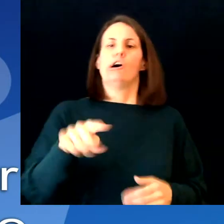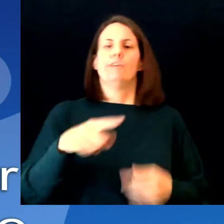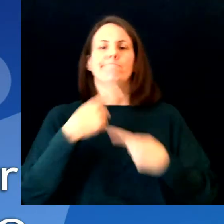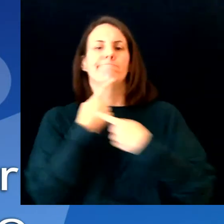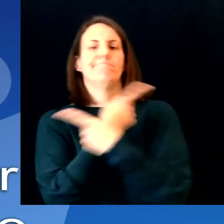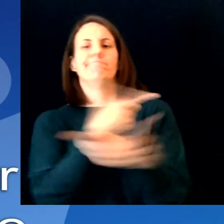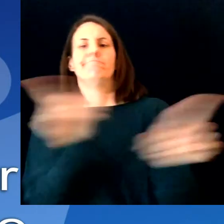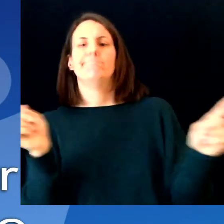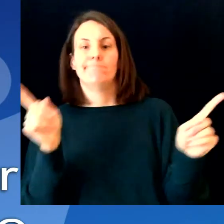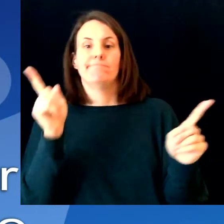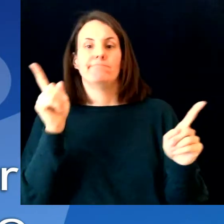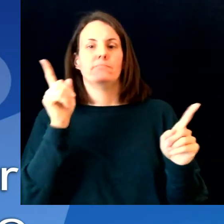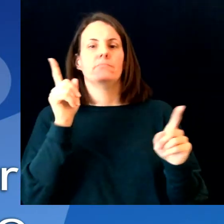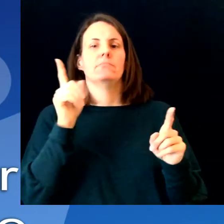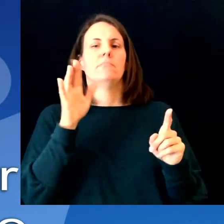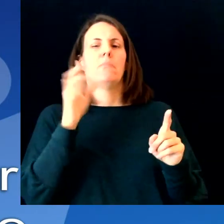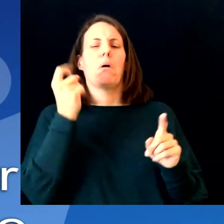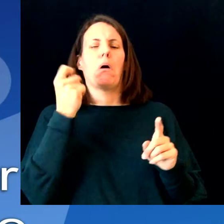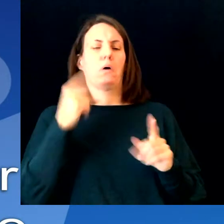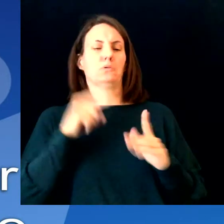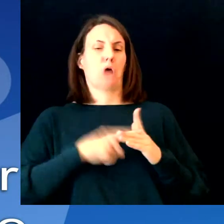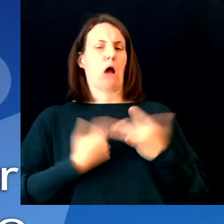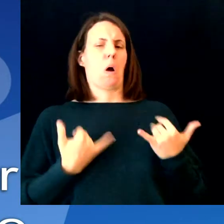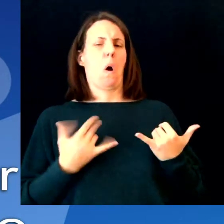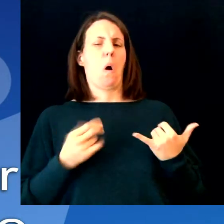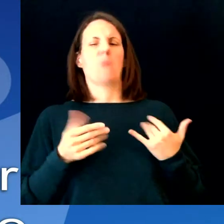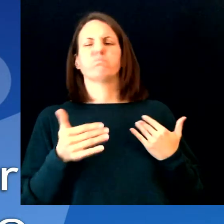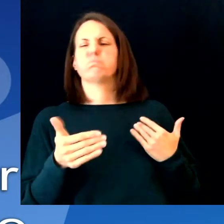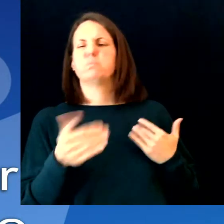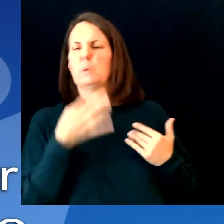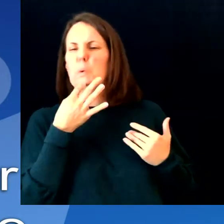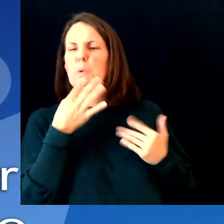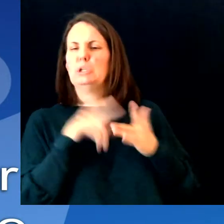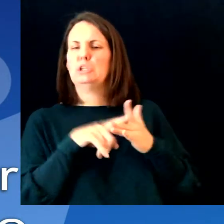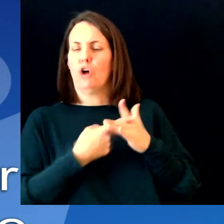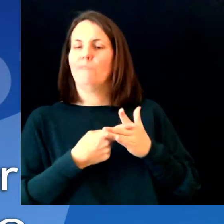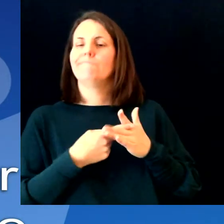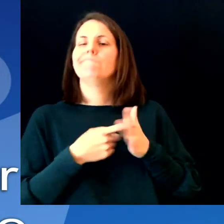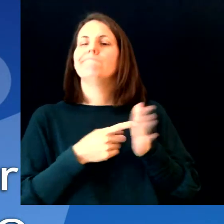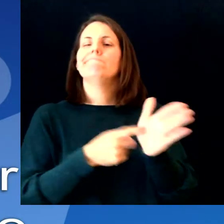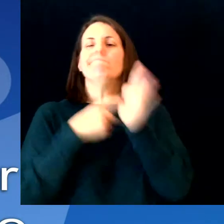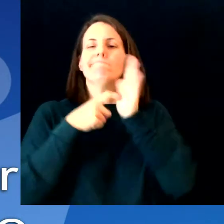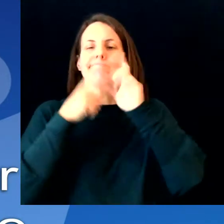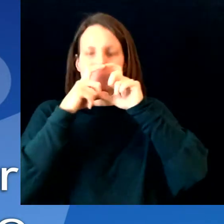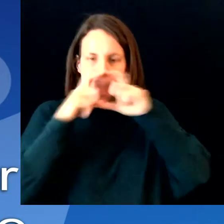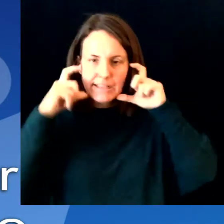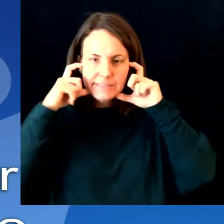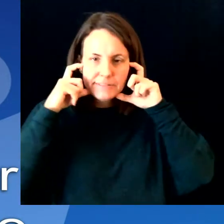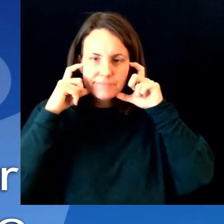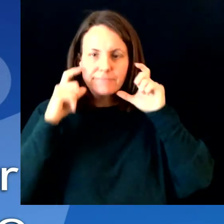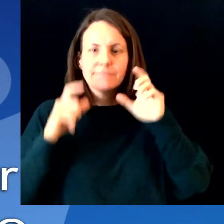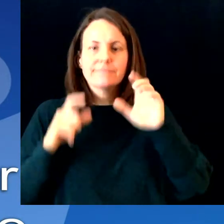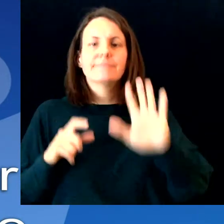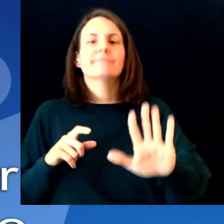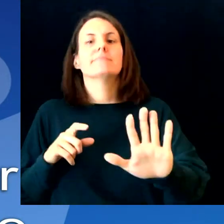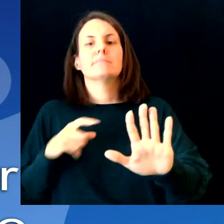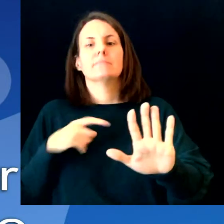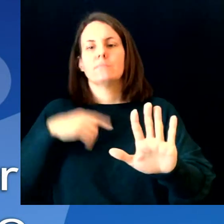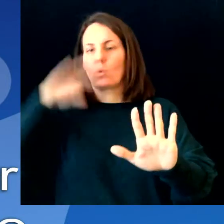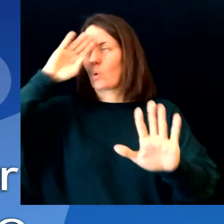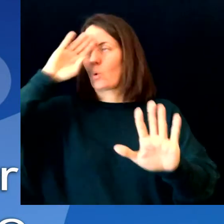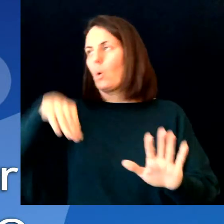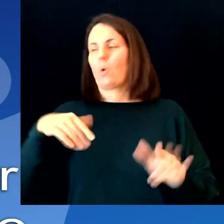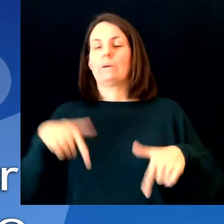seeing, given that there isn't like a statewide mask mandate, what are your thoughts in Milwaukee implementing